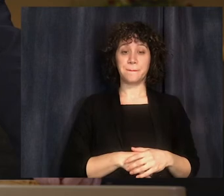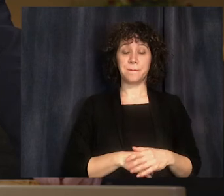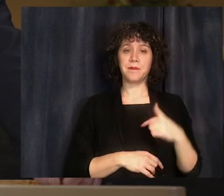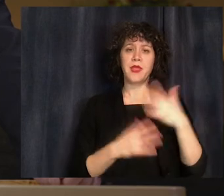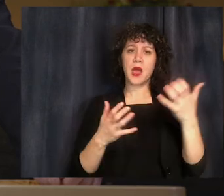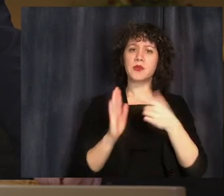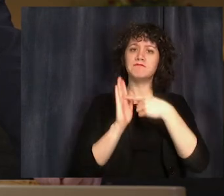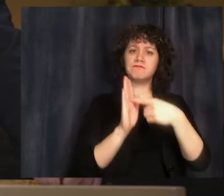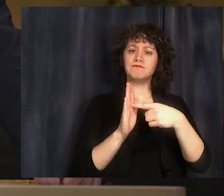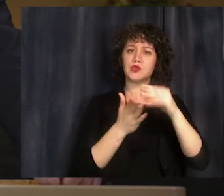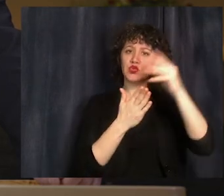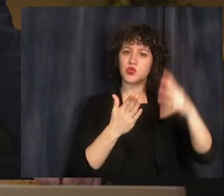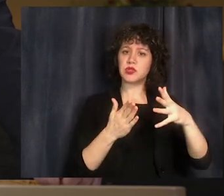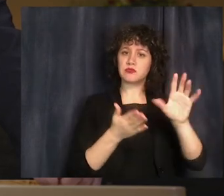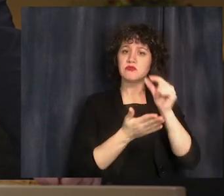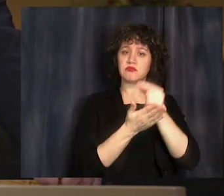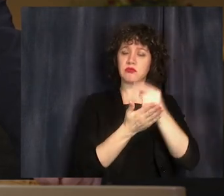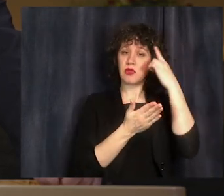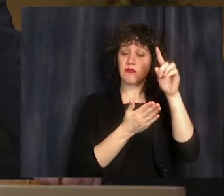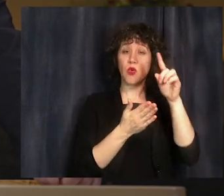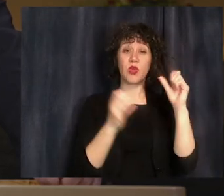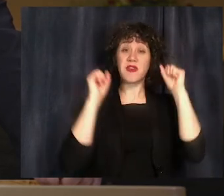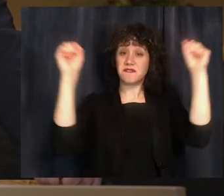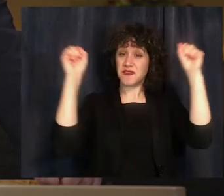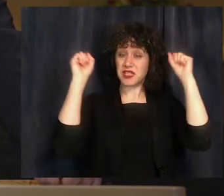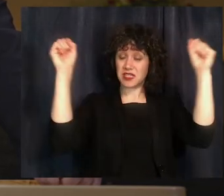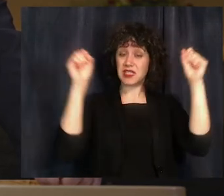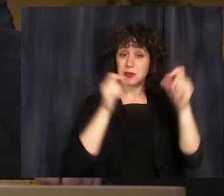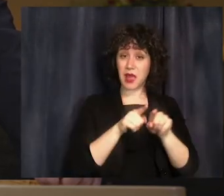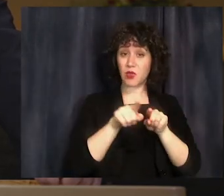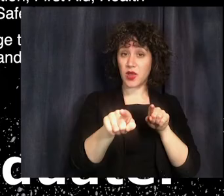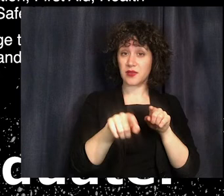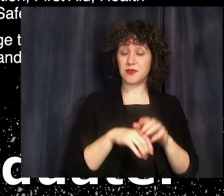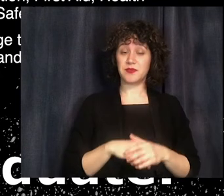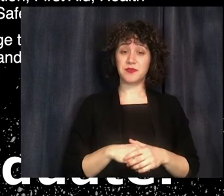I would like to present our students graduating in the fitness pathway.